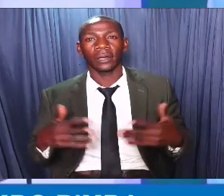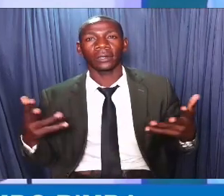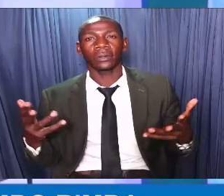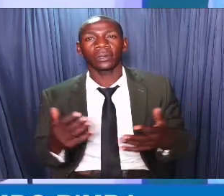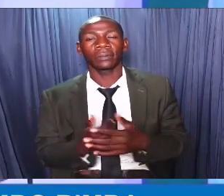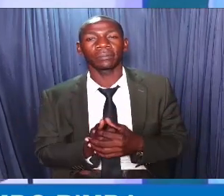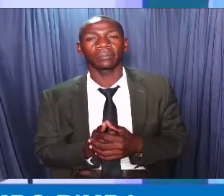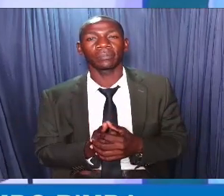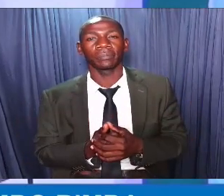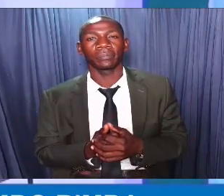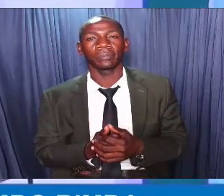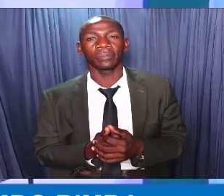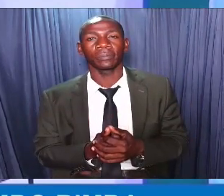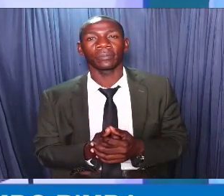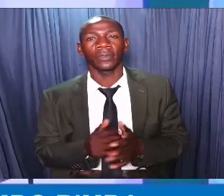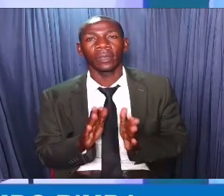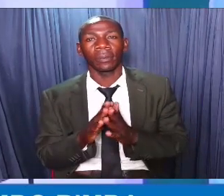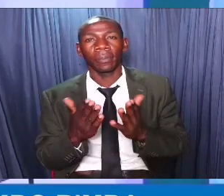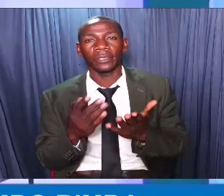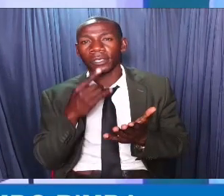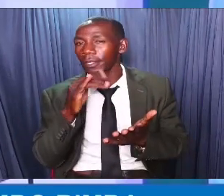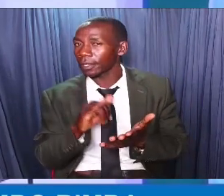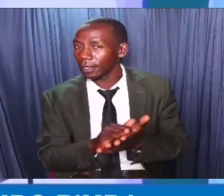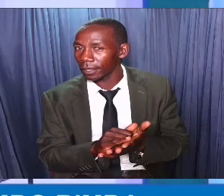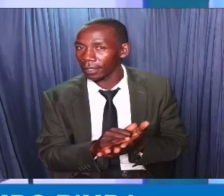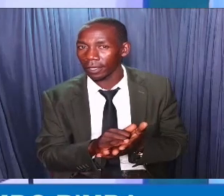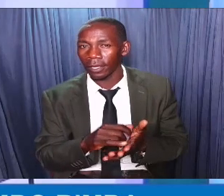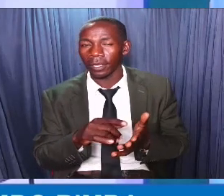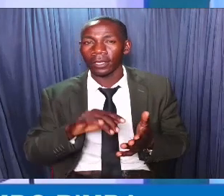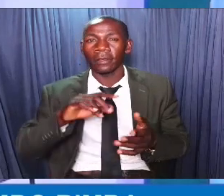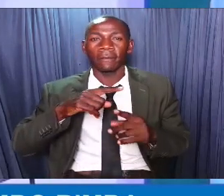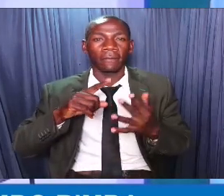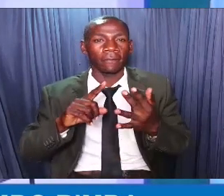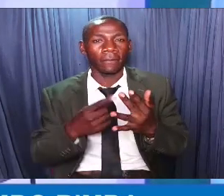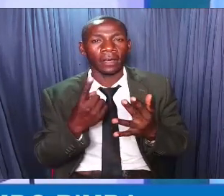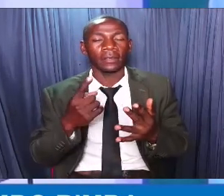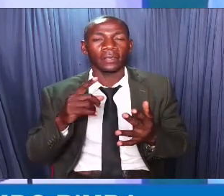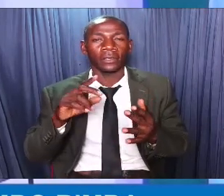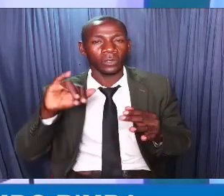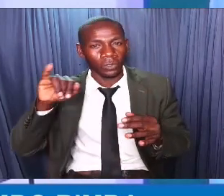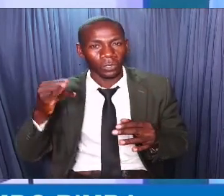Hallelujah. Hallelujah. Kinasema chuo. The Bible says. Tusomee Yohana 6:63. John